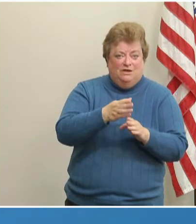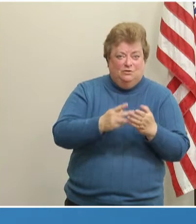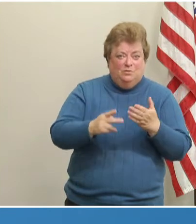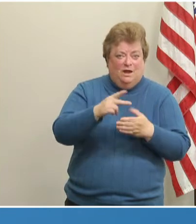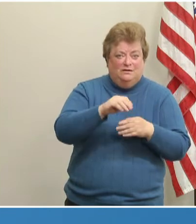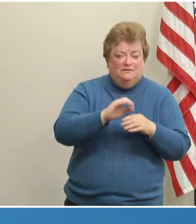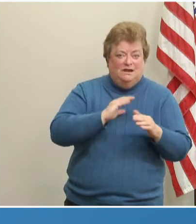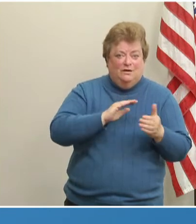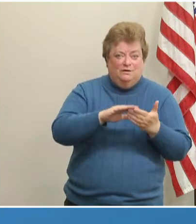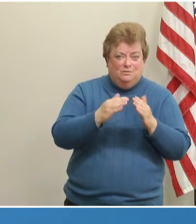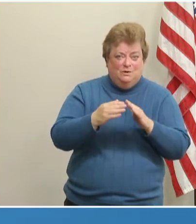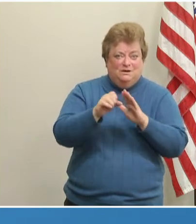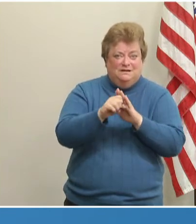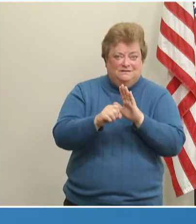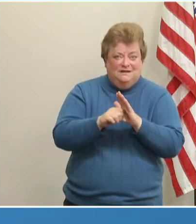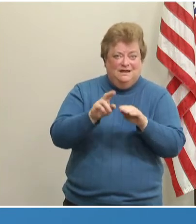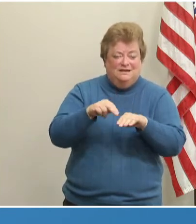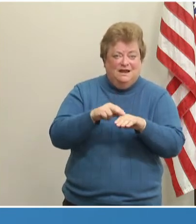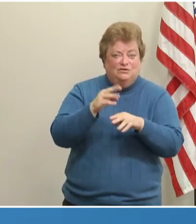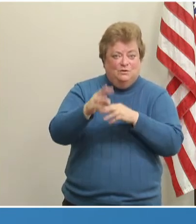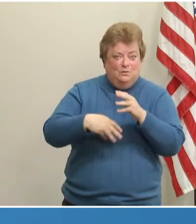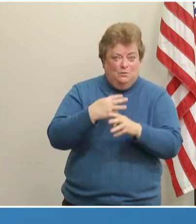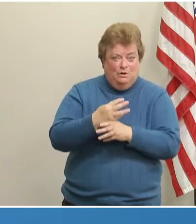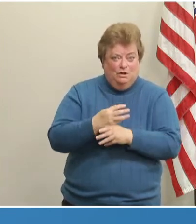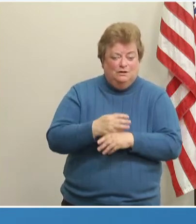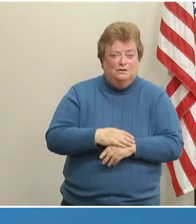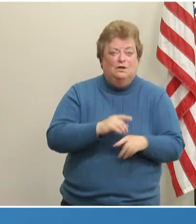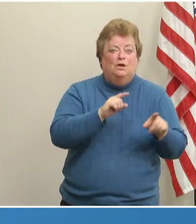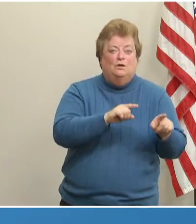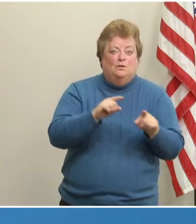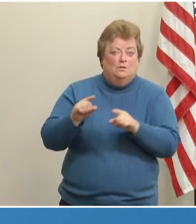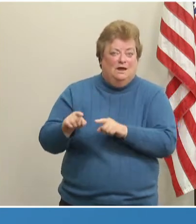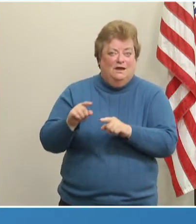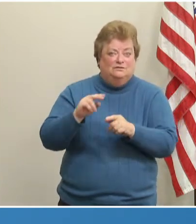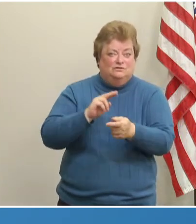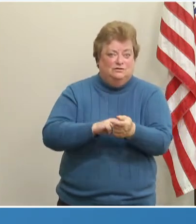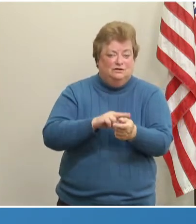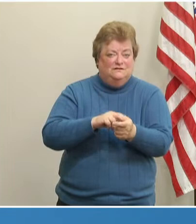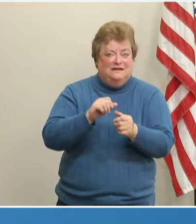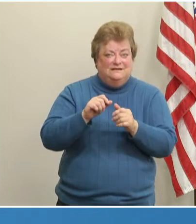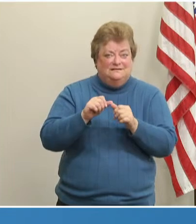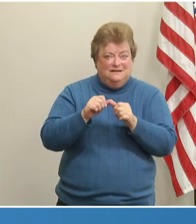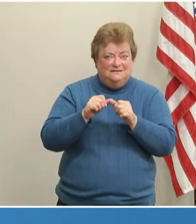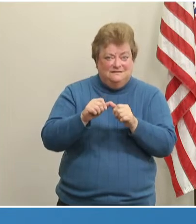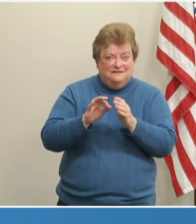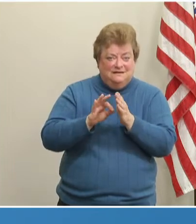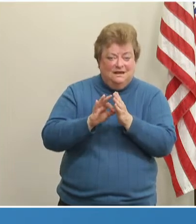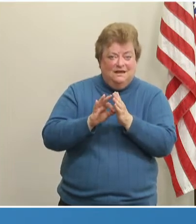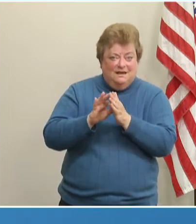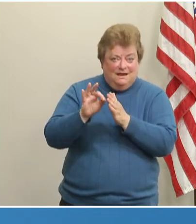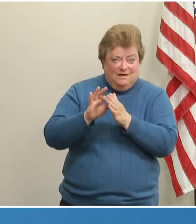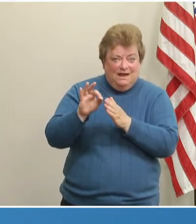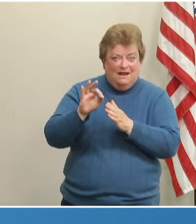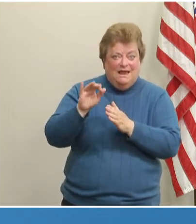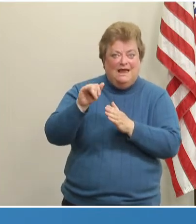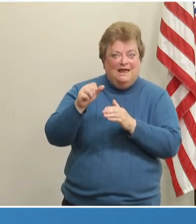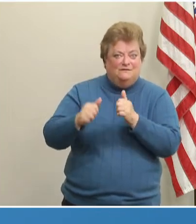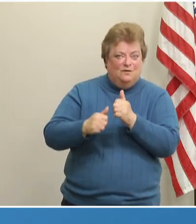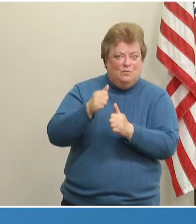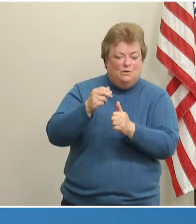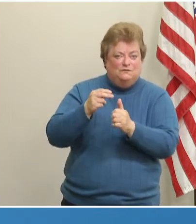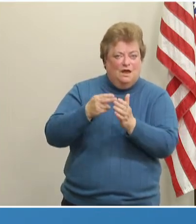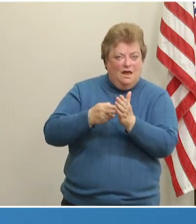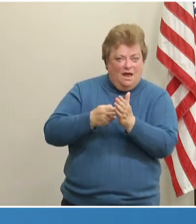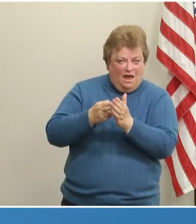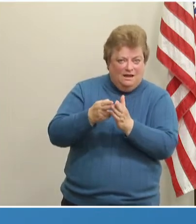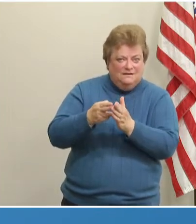community, state, nation, and world, and whereas nursing is consistently rated by the public as the most honest and